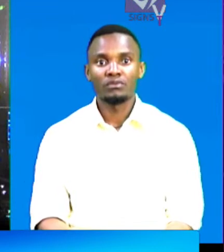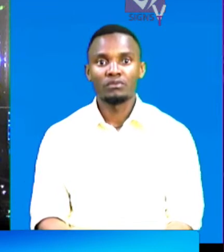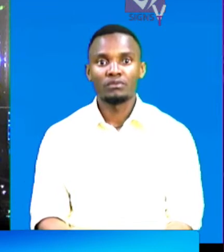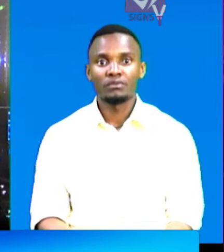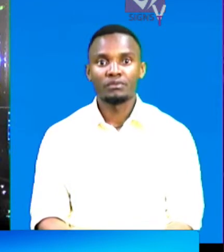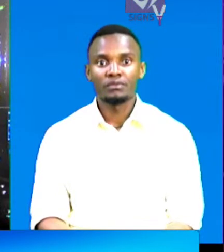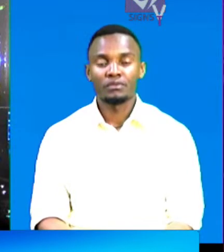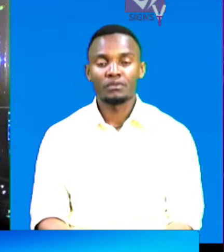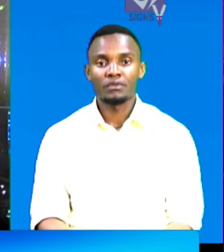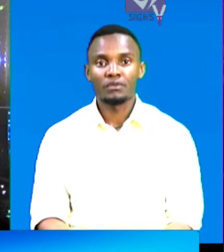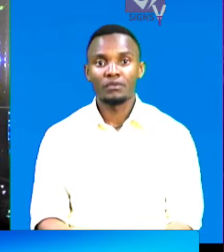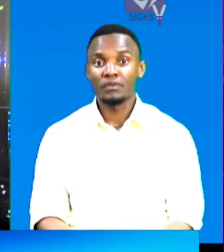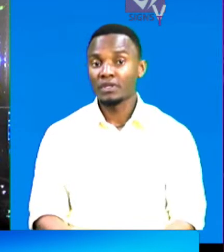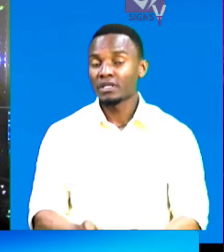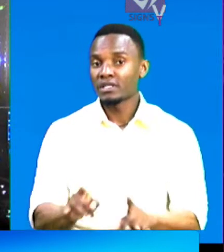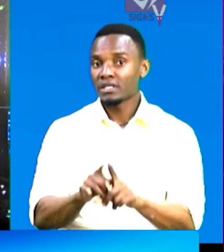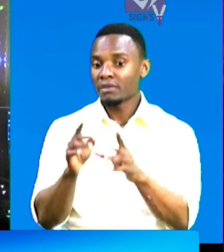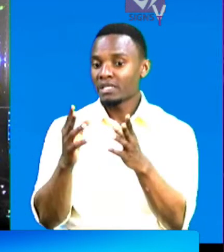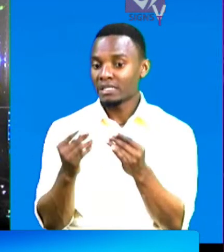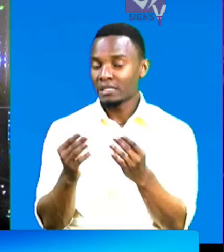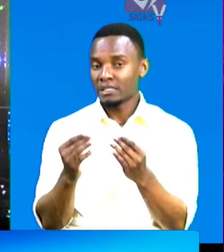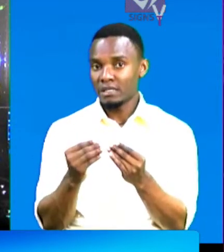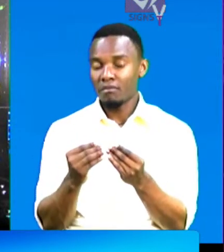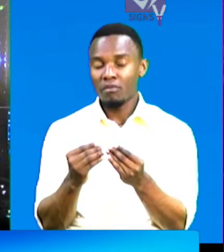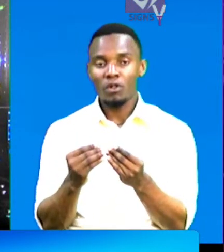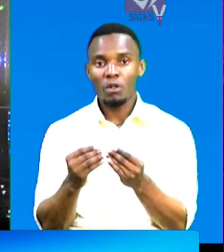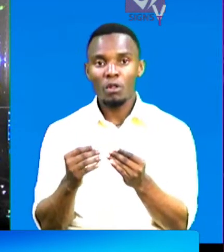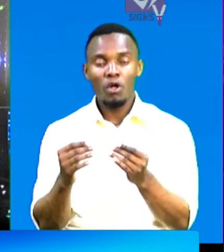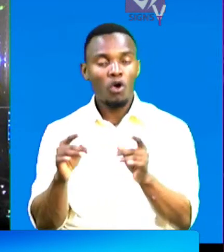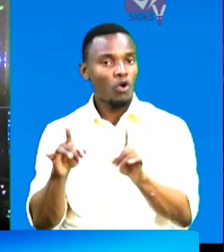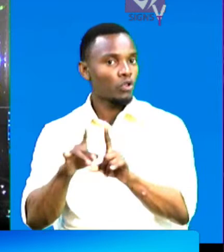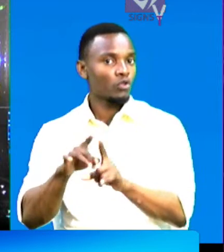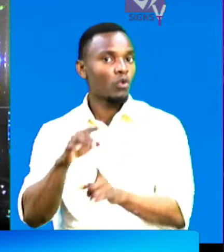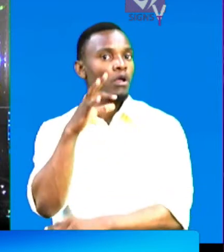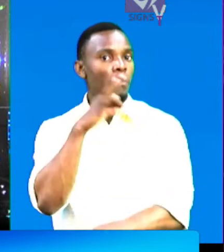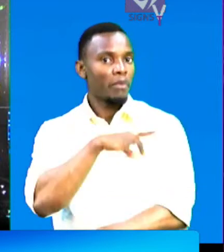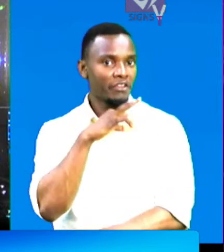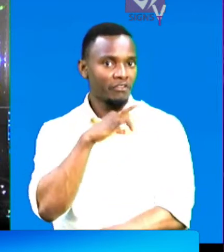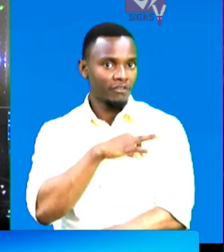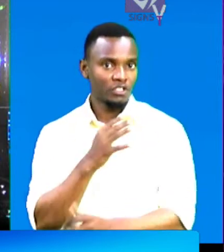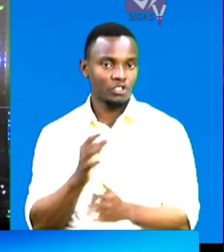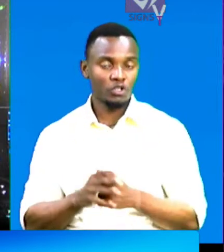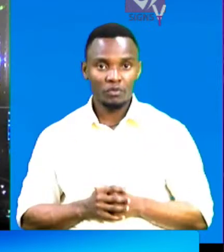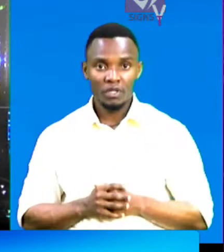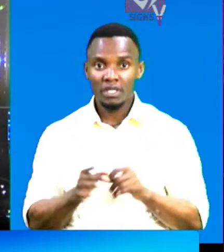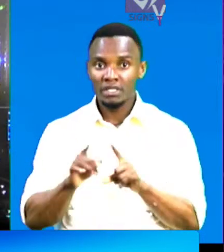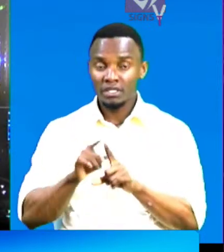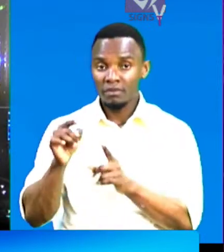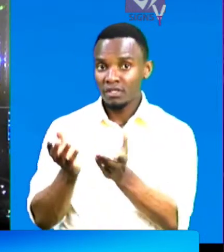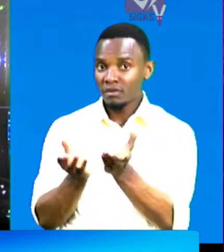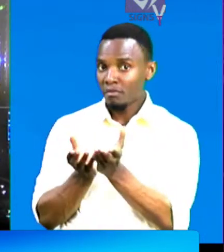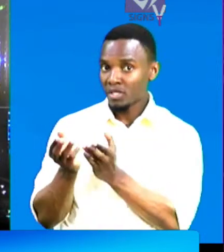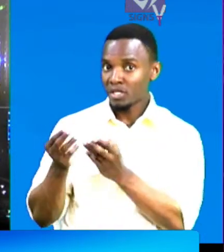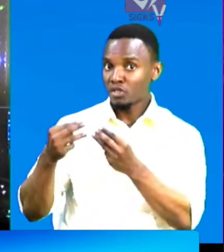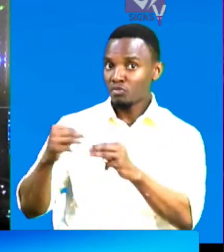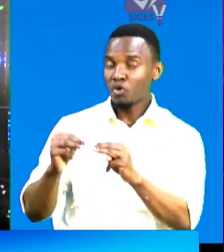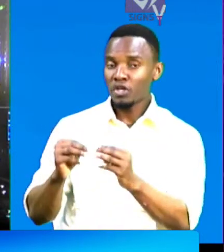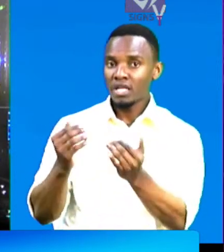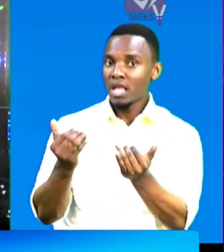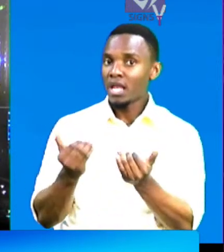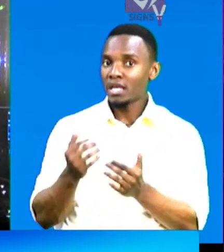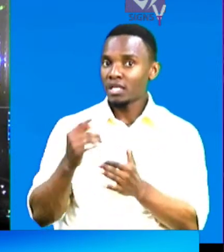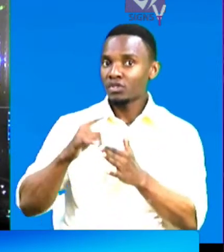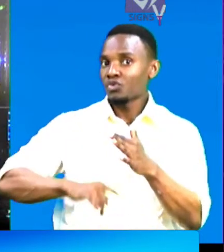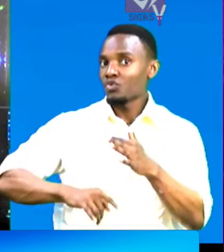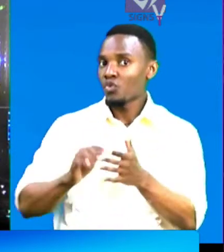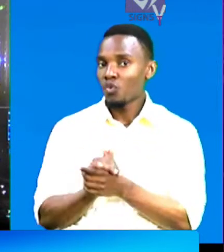simple yet rewarding business model, and this business model requires less